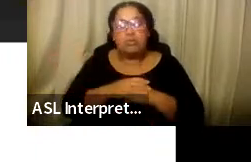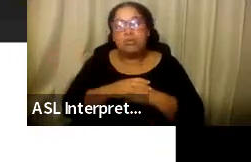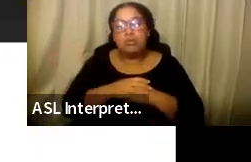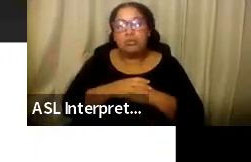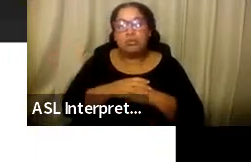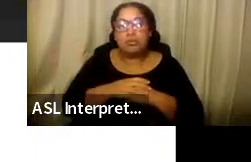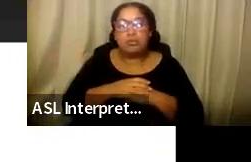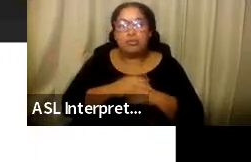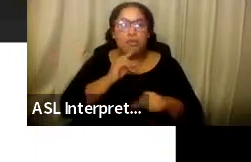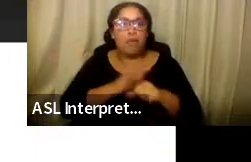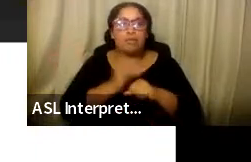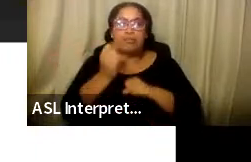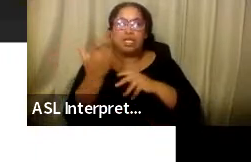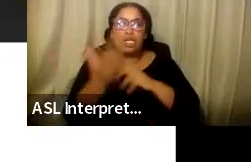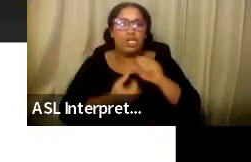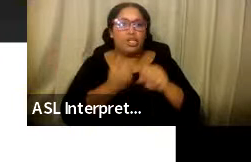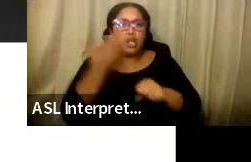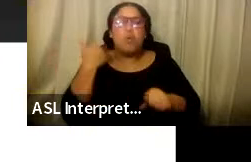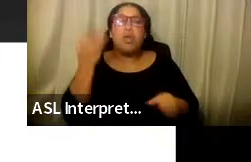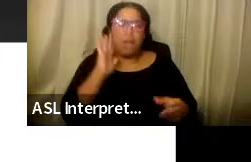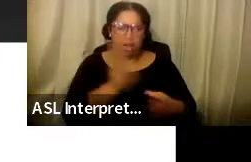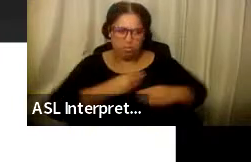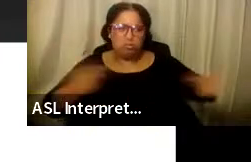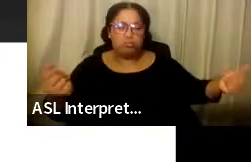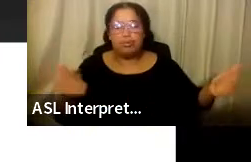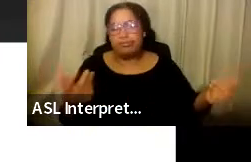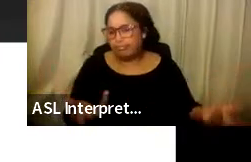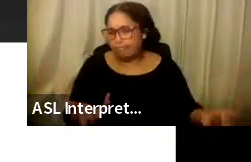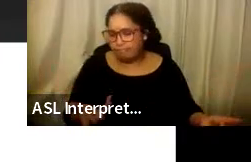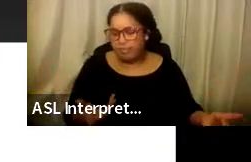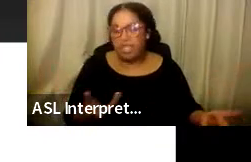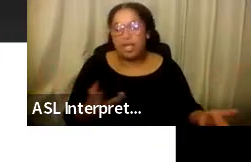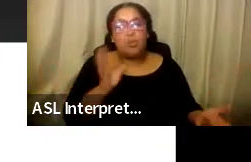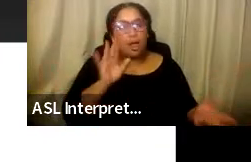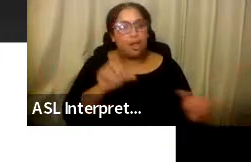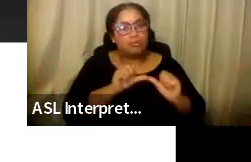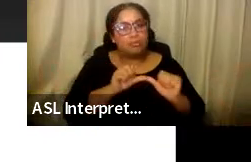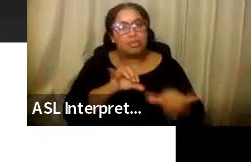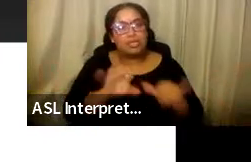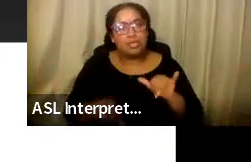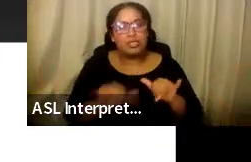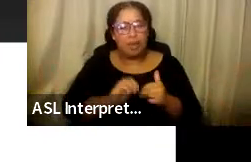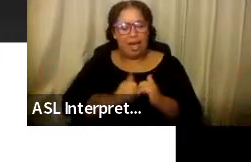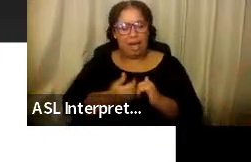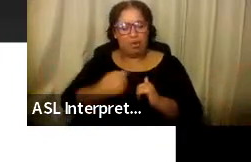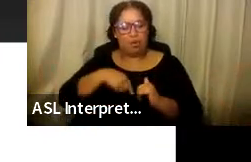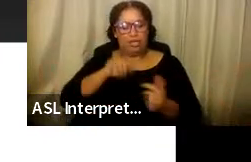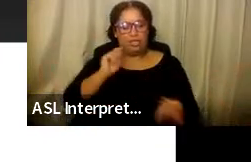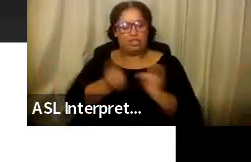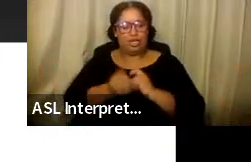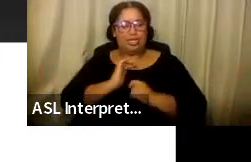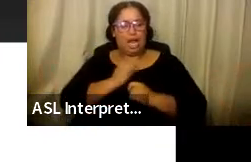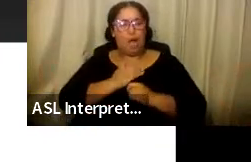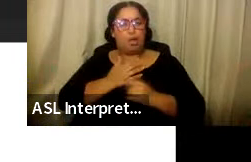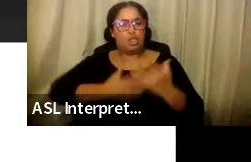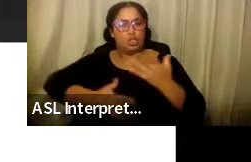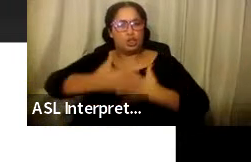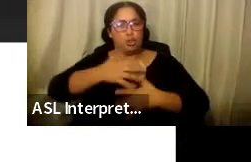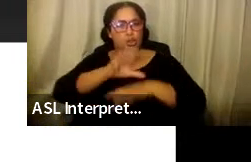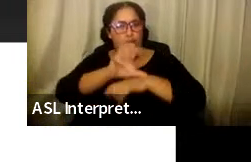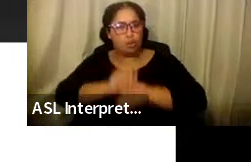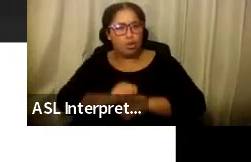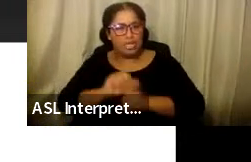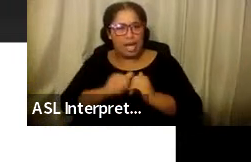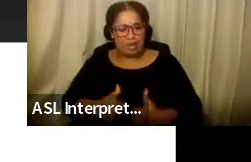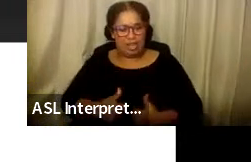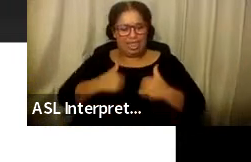as was promised years ago, it is going to stay with us. So how do we change our social norms to learn how to live